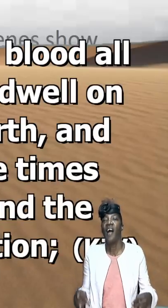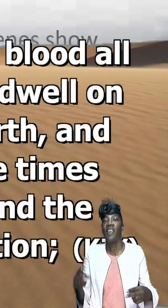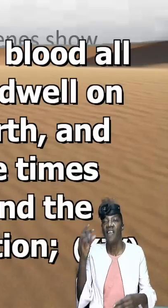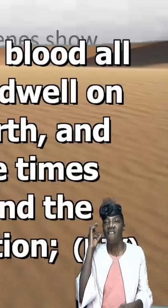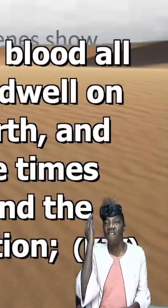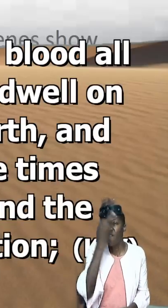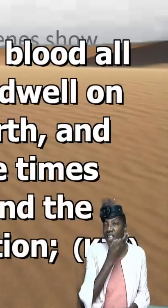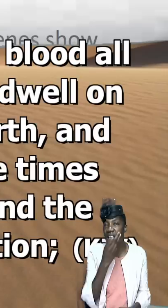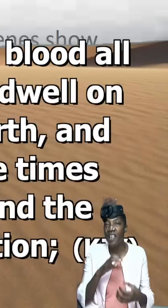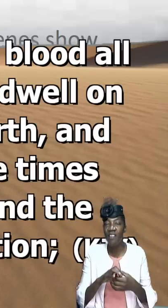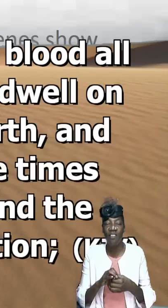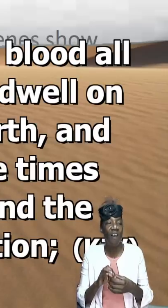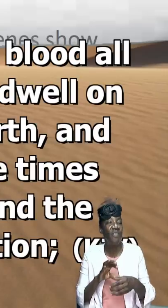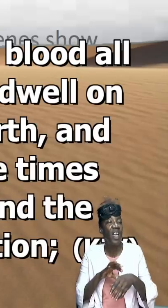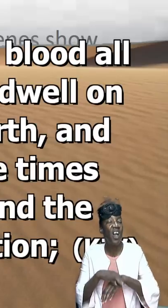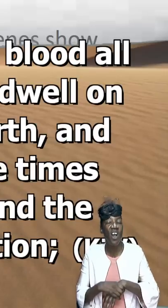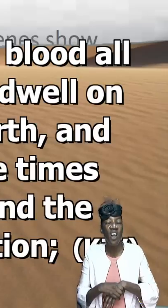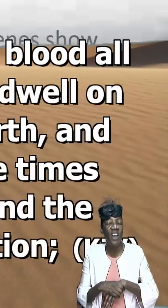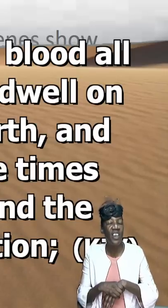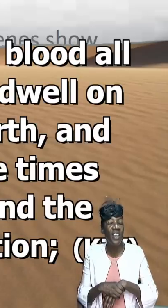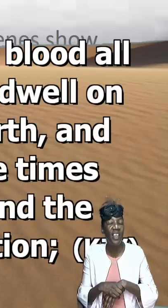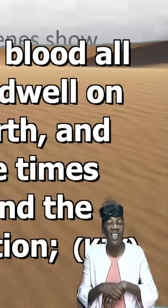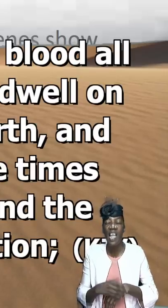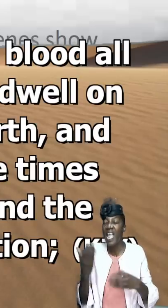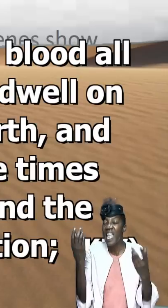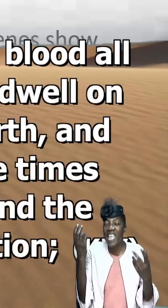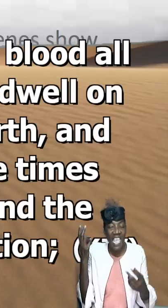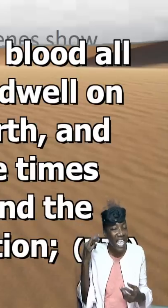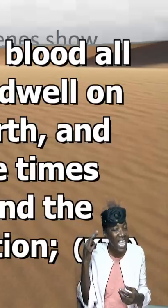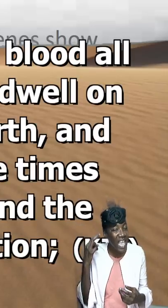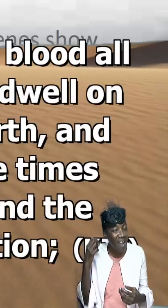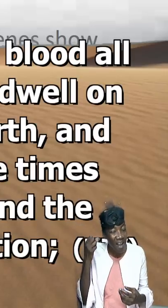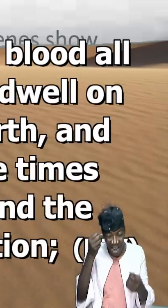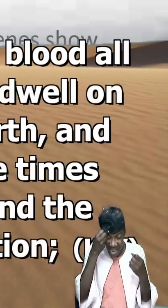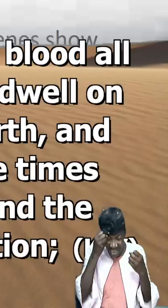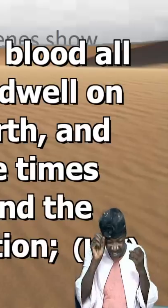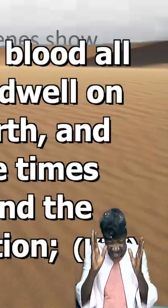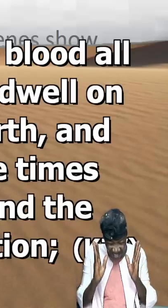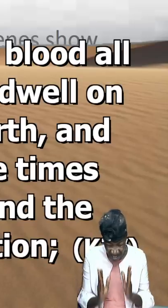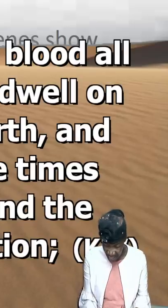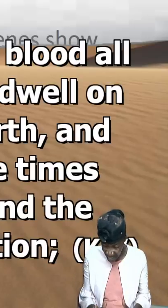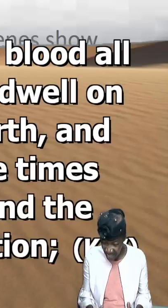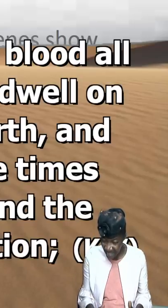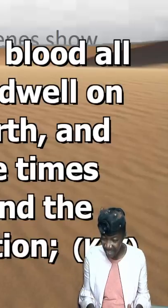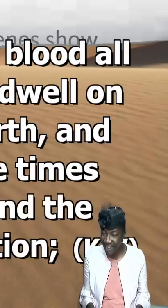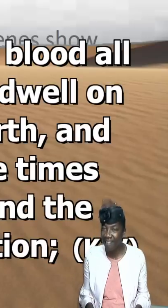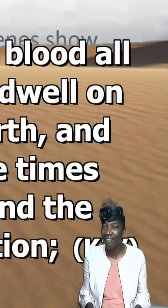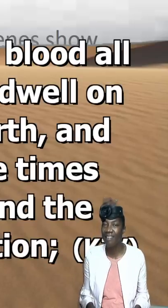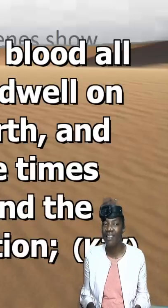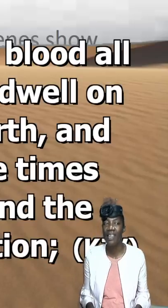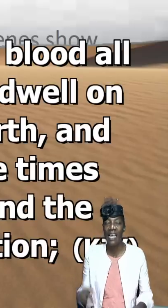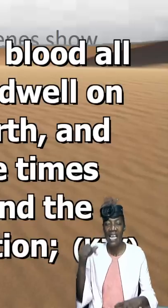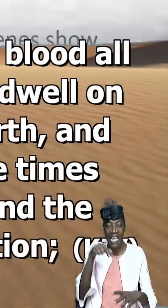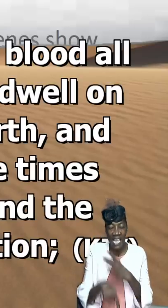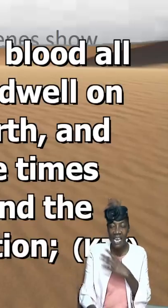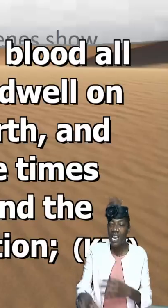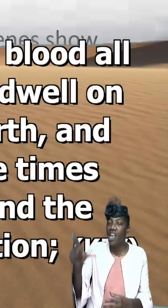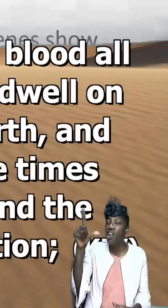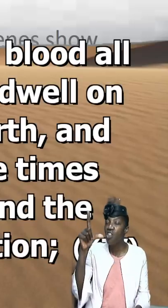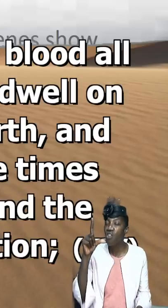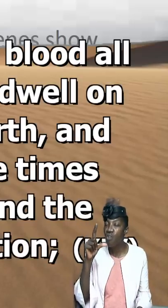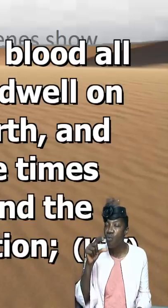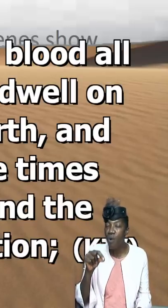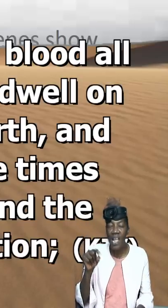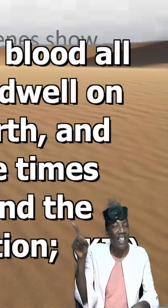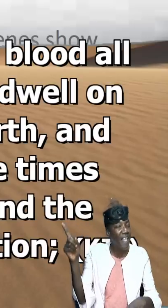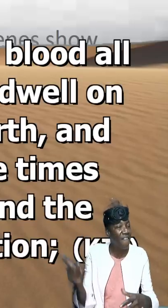that. And here a scientist, a renowned scientist, in the